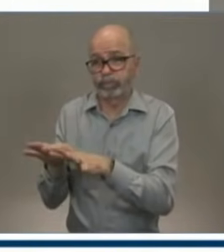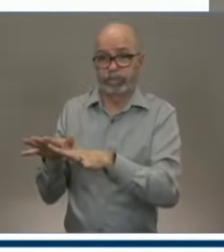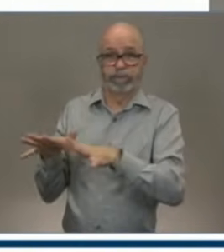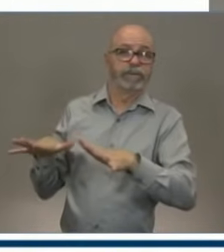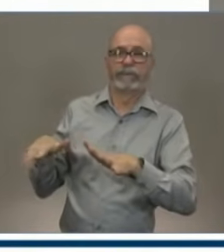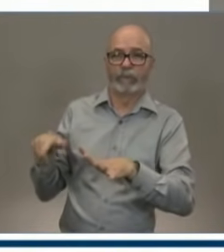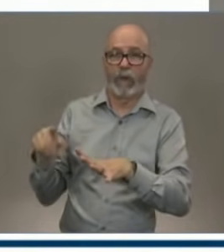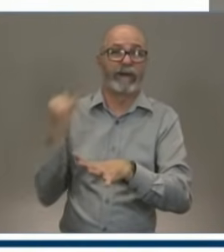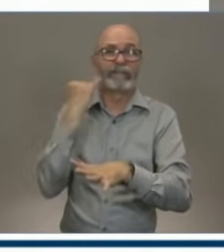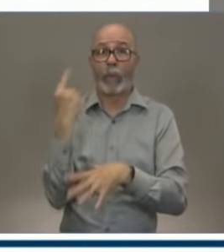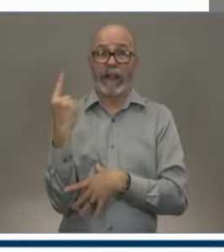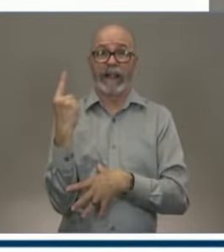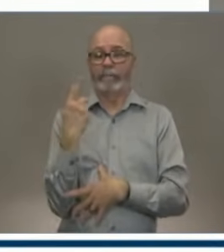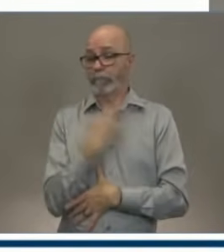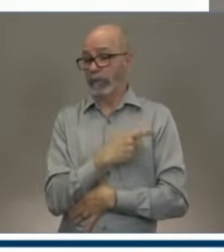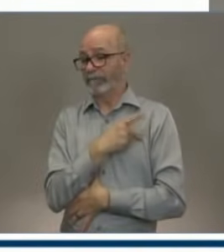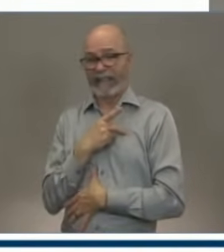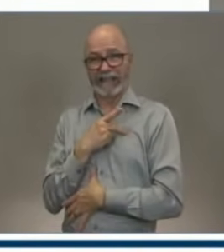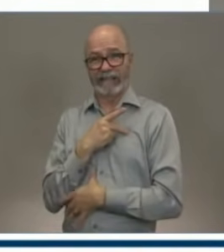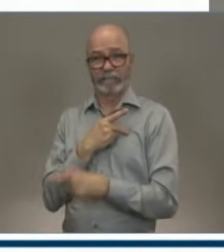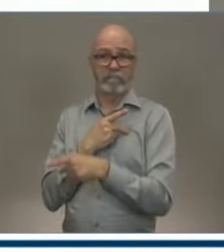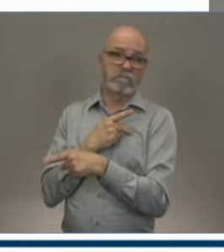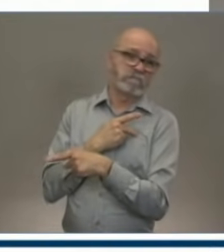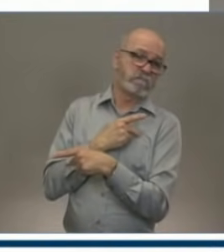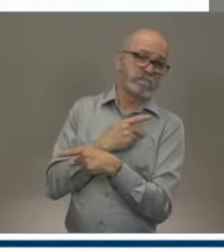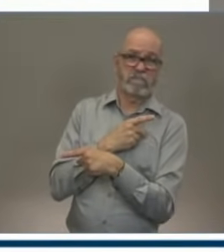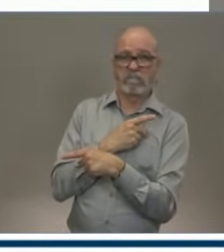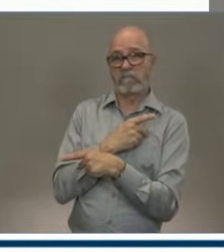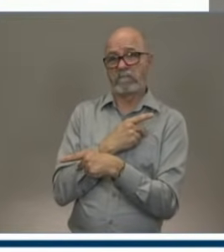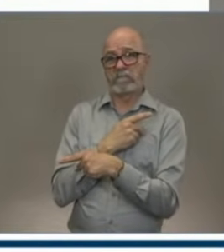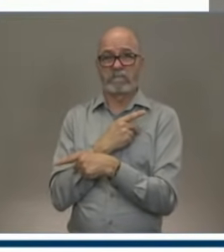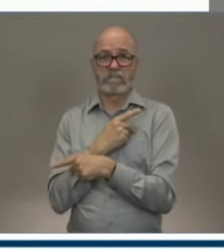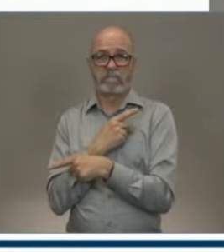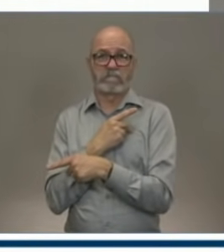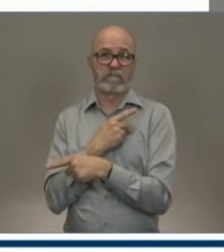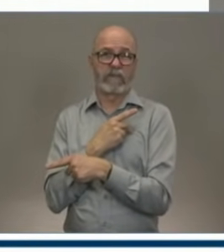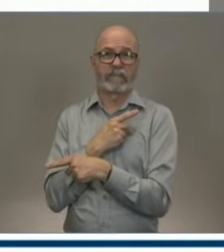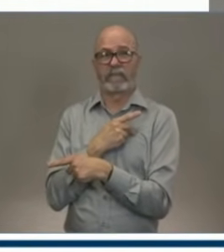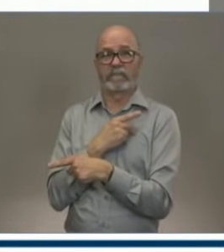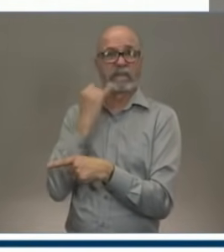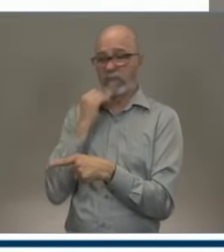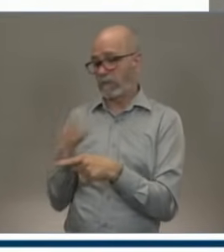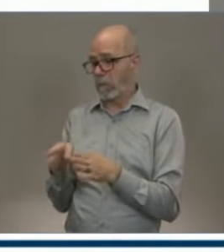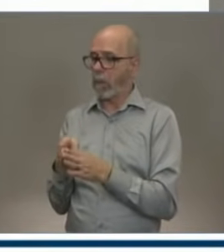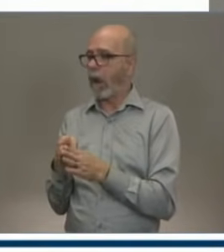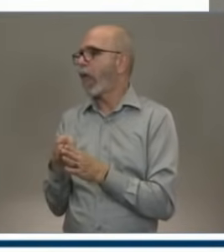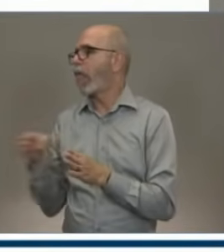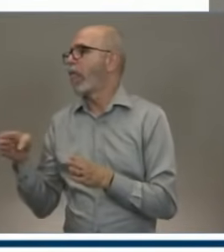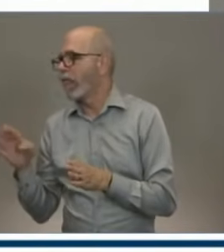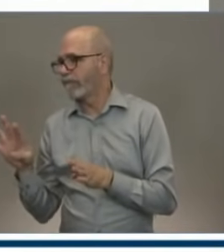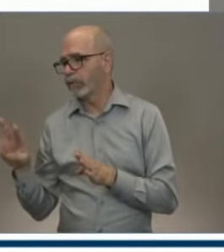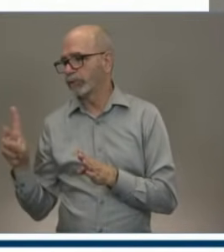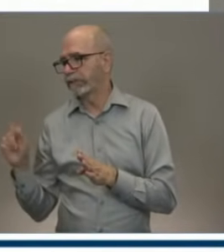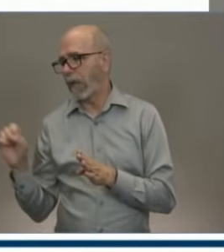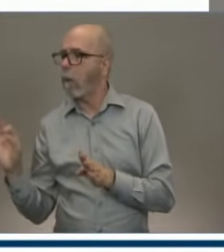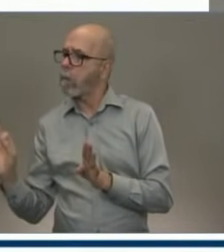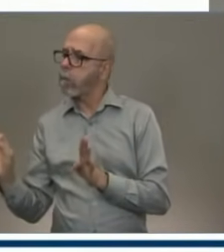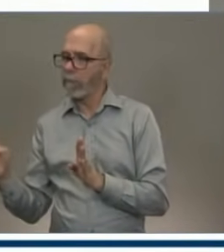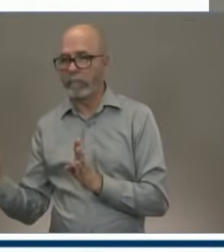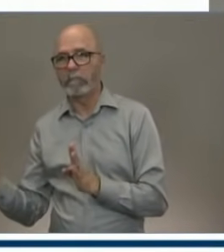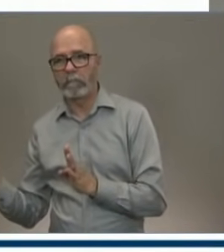extending the interval between the first and second dose up to 42 days. We are not in either. We don't have logistical challenges, nor does